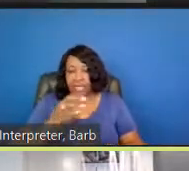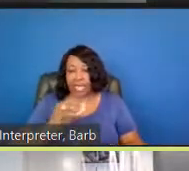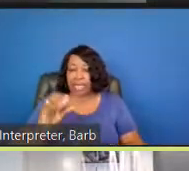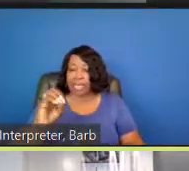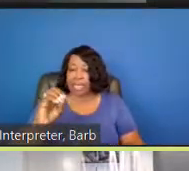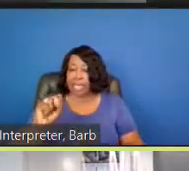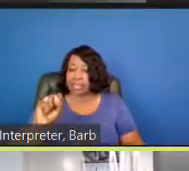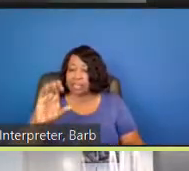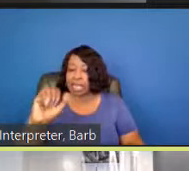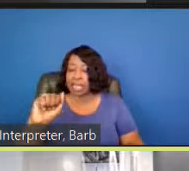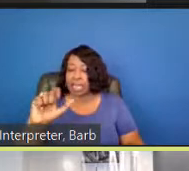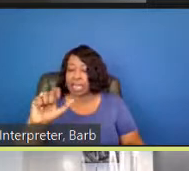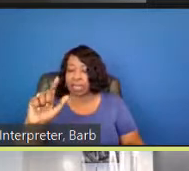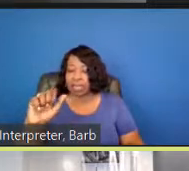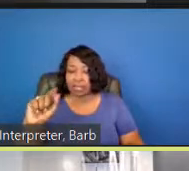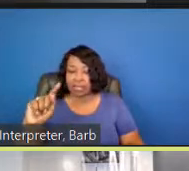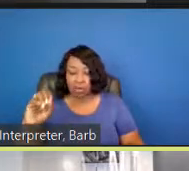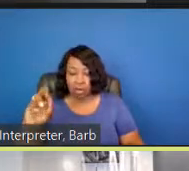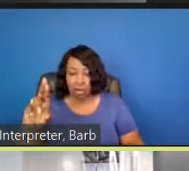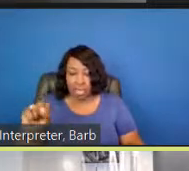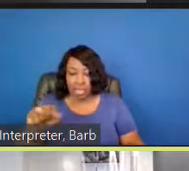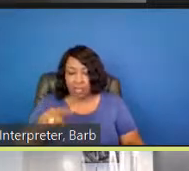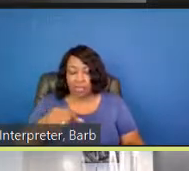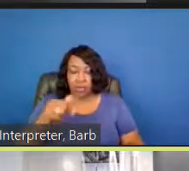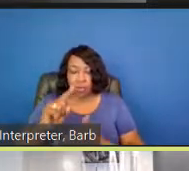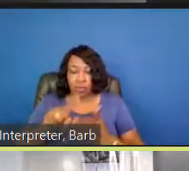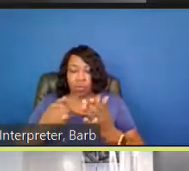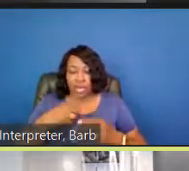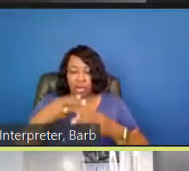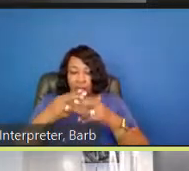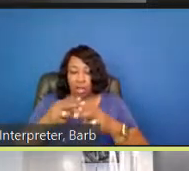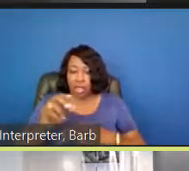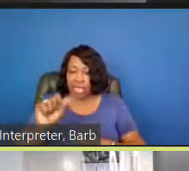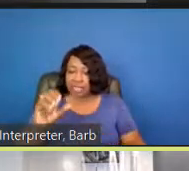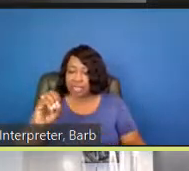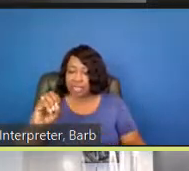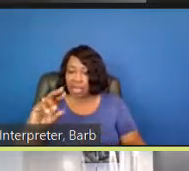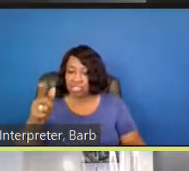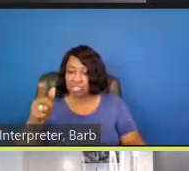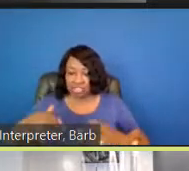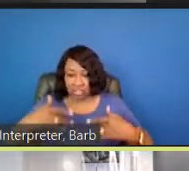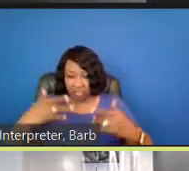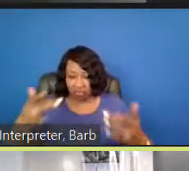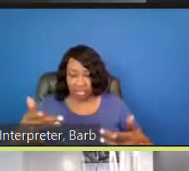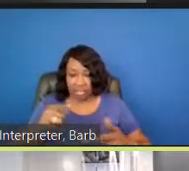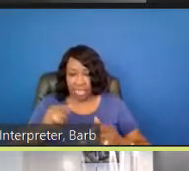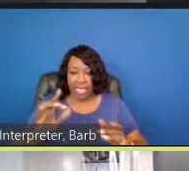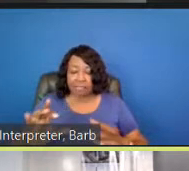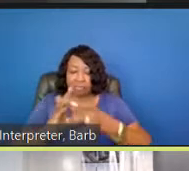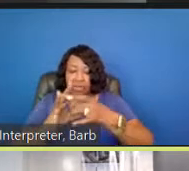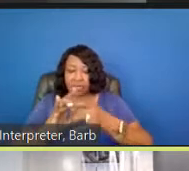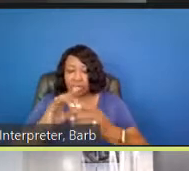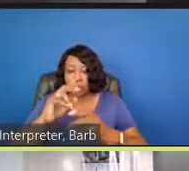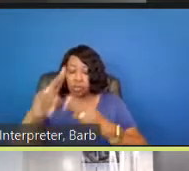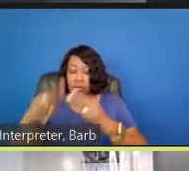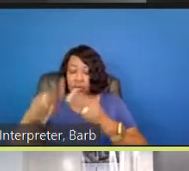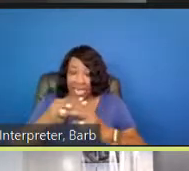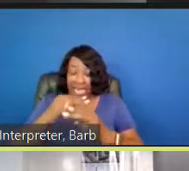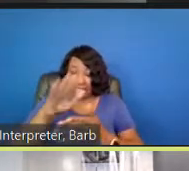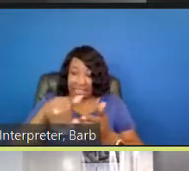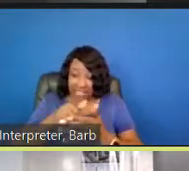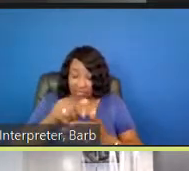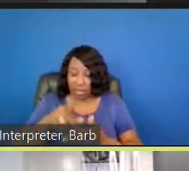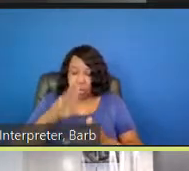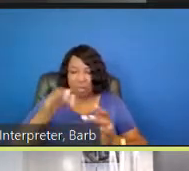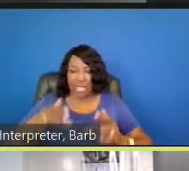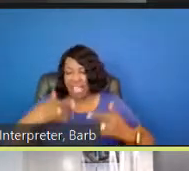For what we call surge events, because this is adjacent to the United Center, and there will be events where there will be a